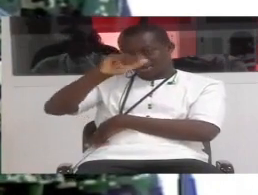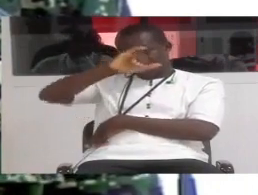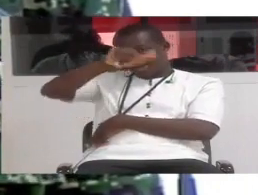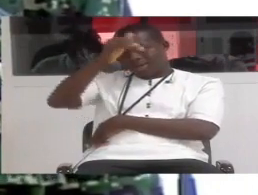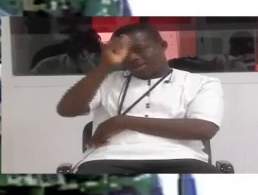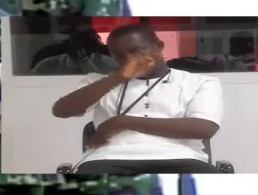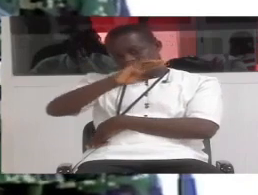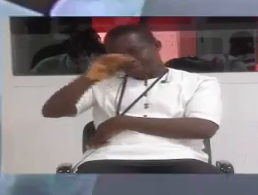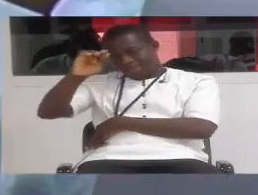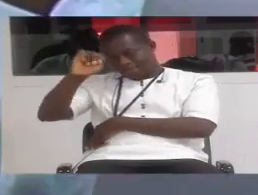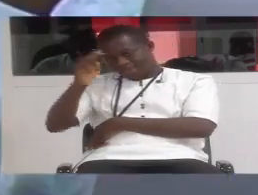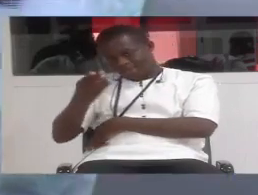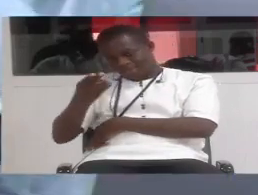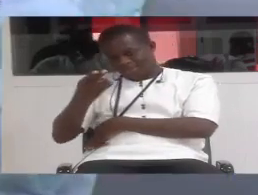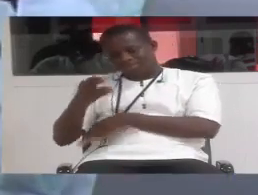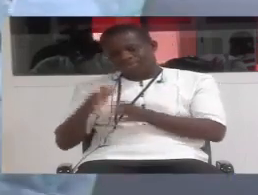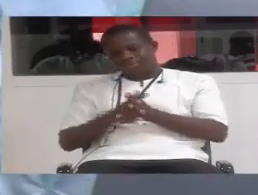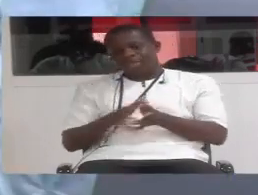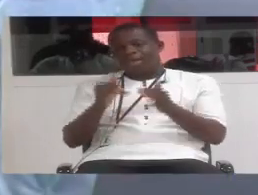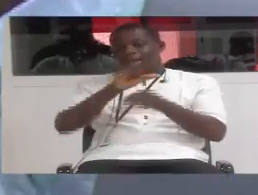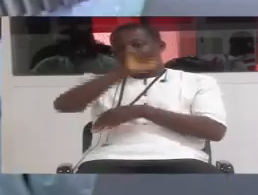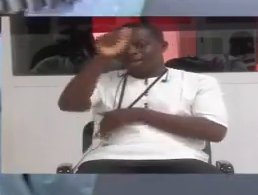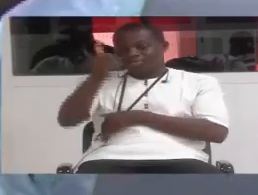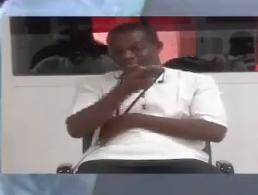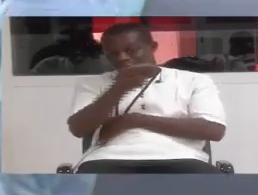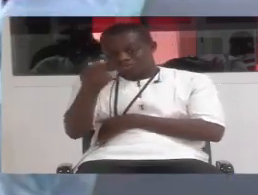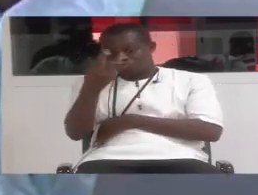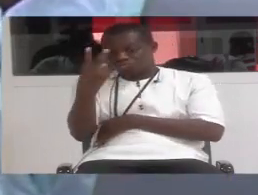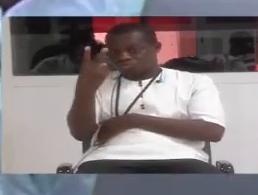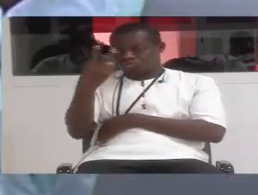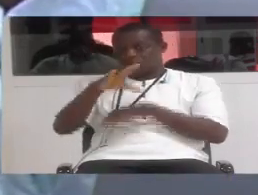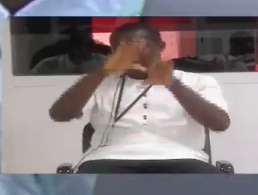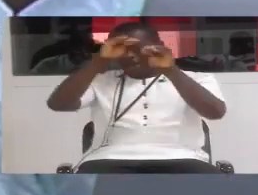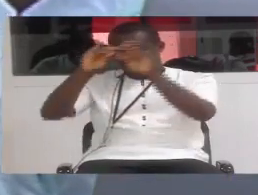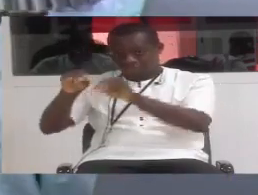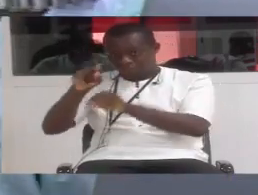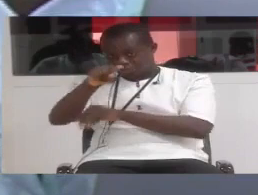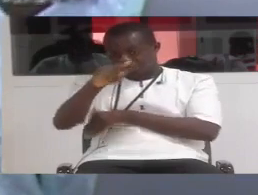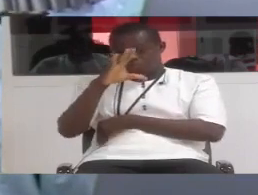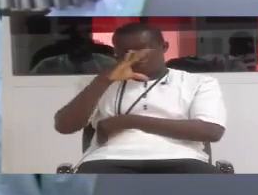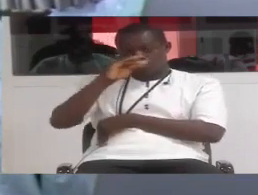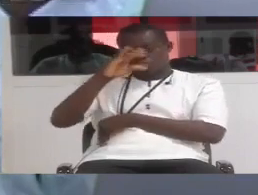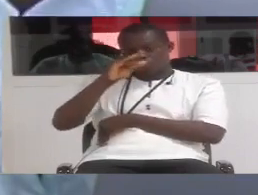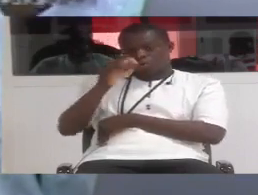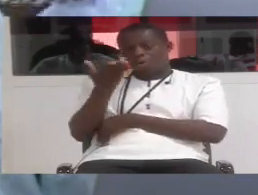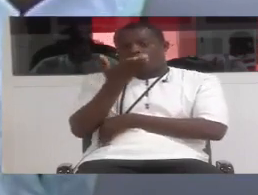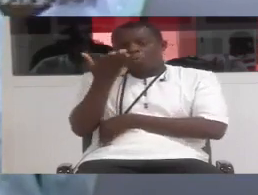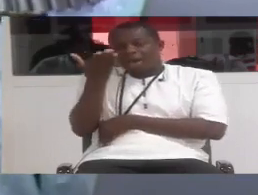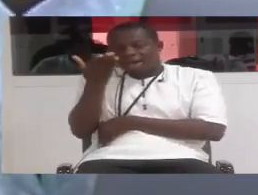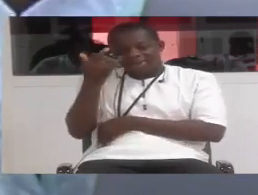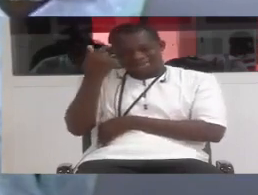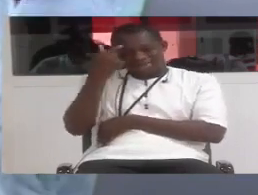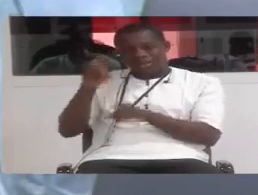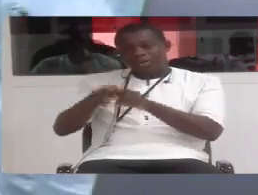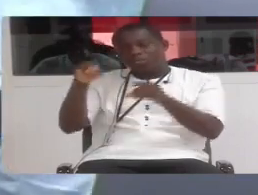Jammeh. And for those instances, those two instances you mentioned, what was the purpose of putting the